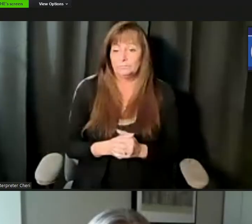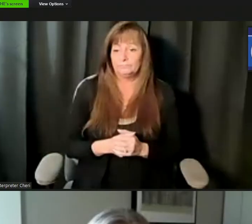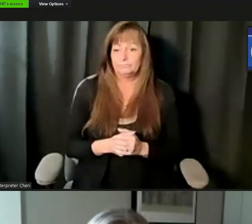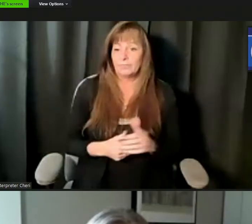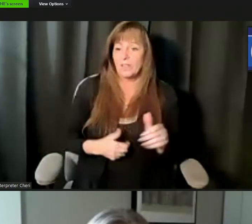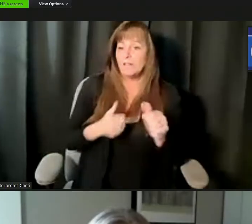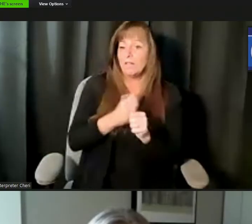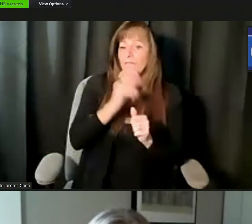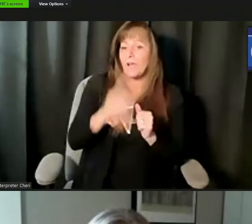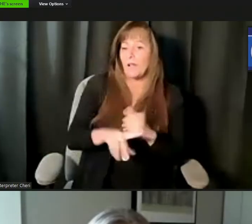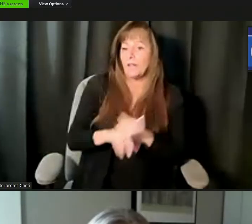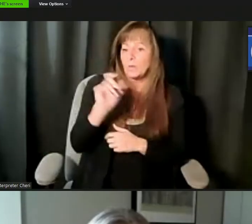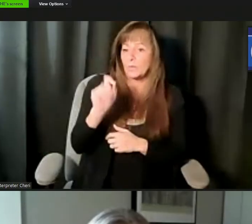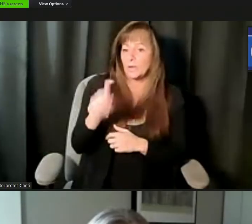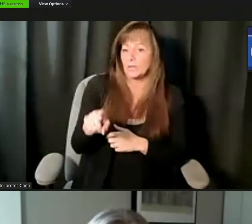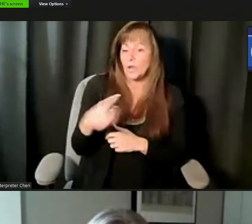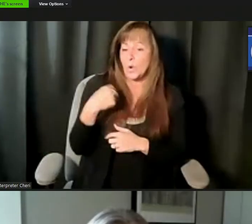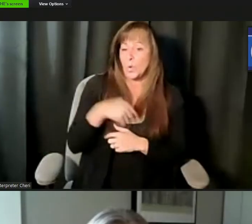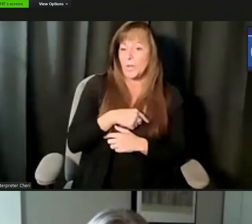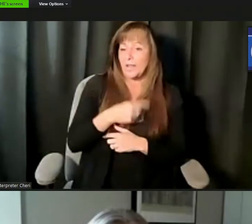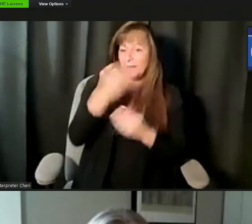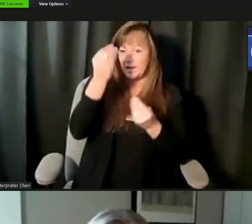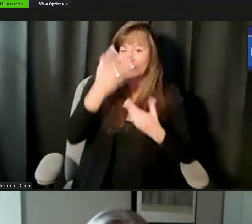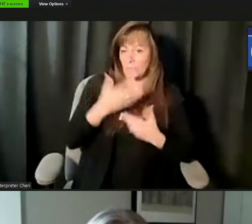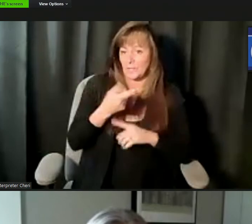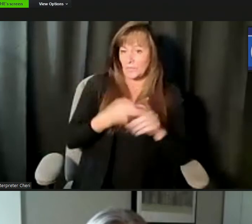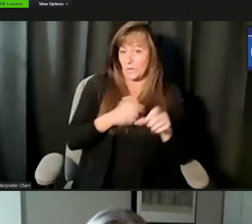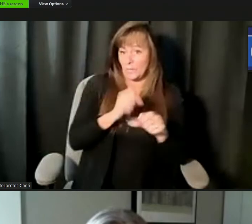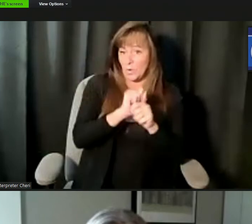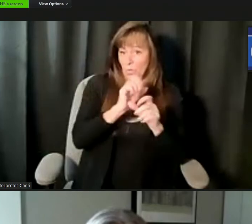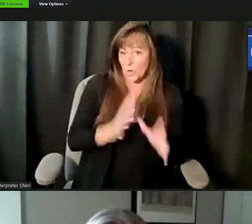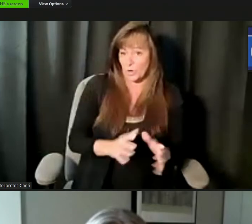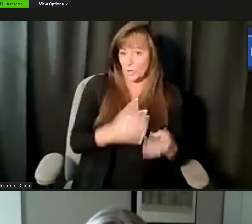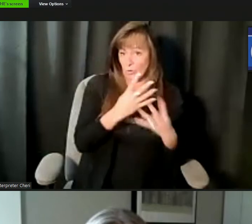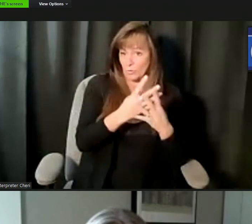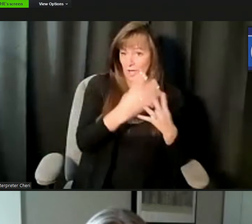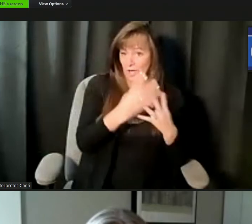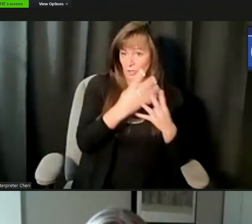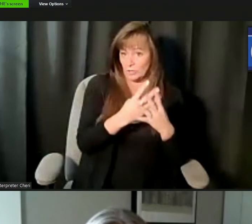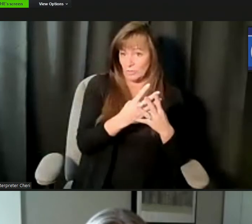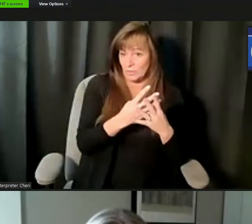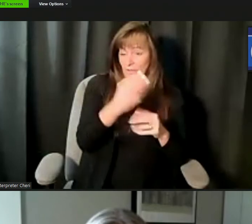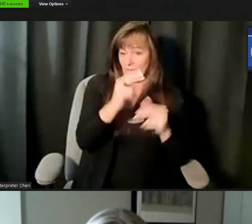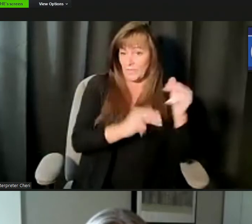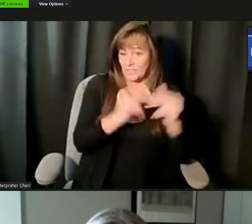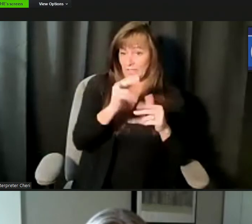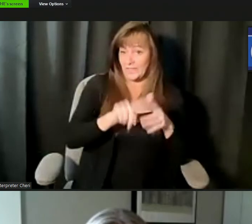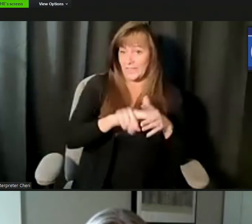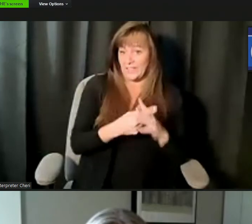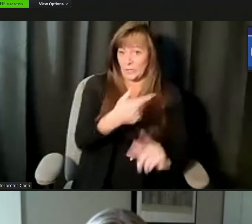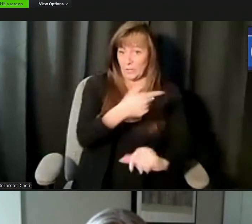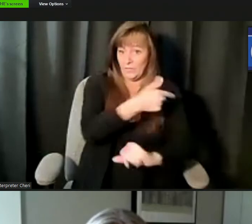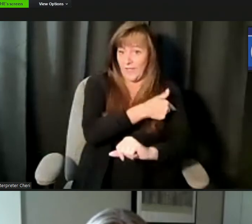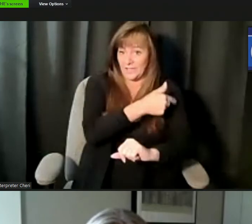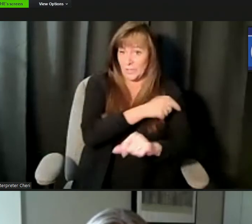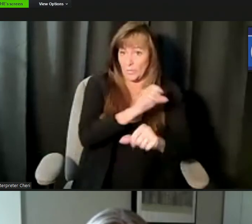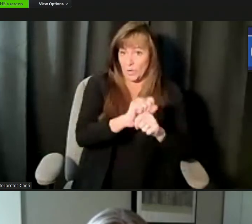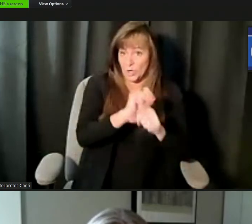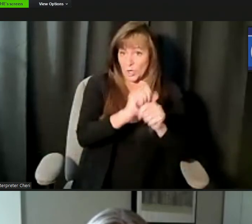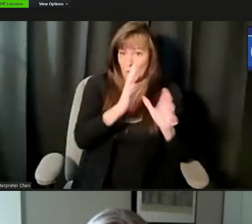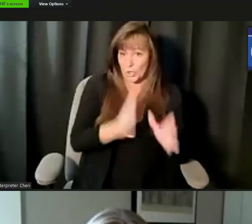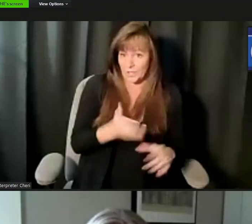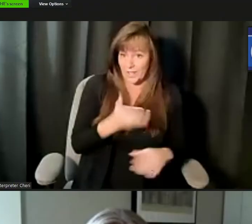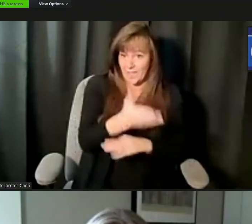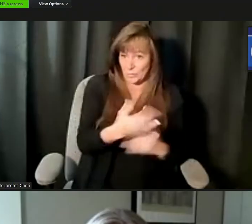information from a correctional facility worker that they started vaccinating workers there today. So is that